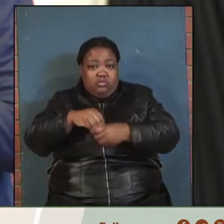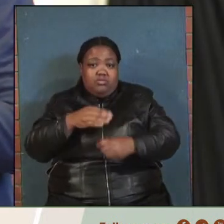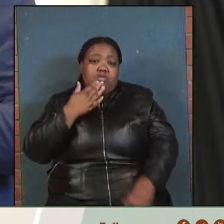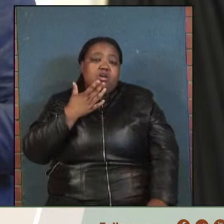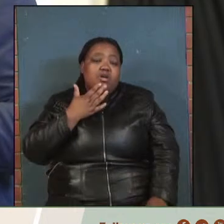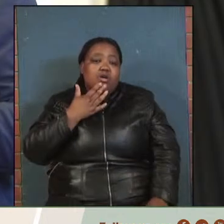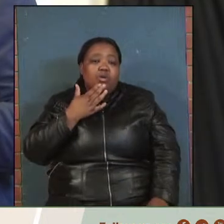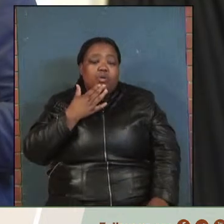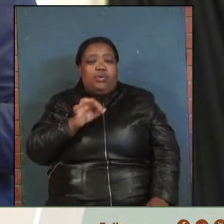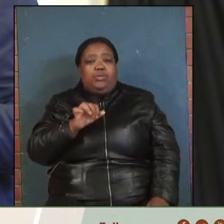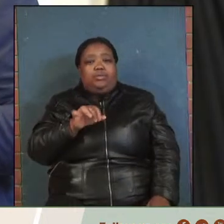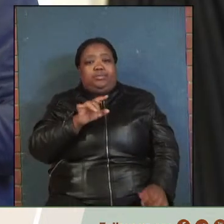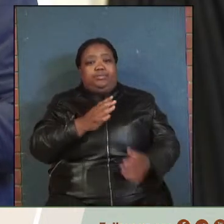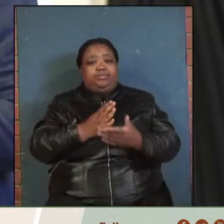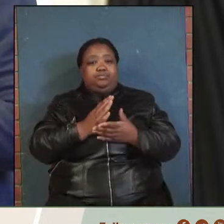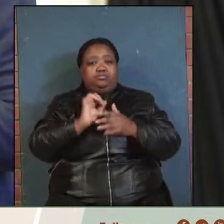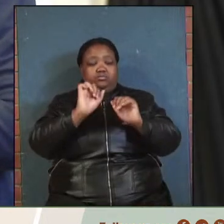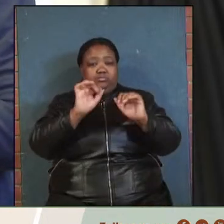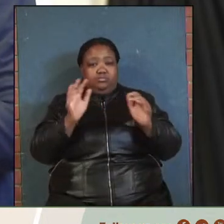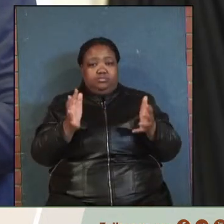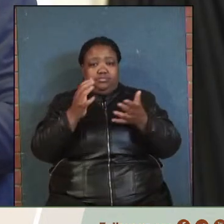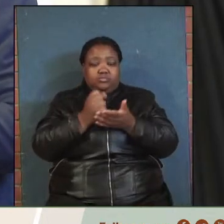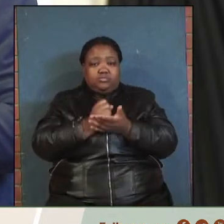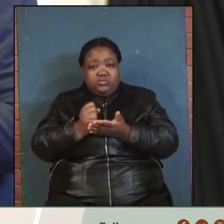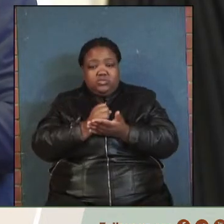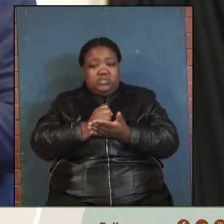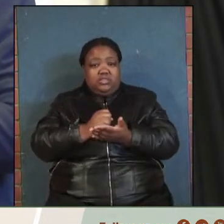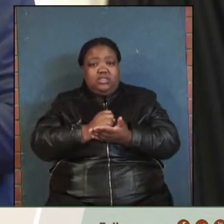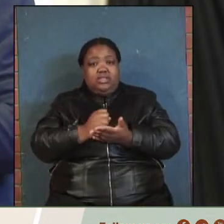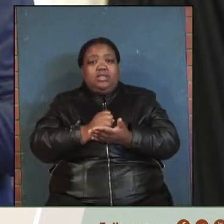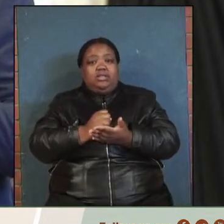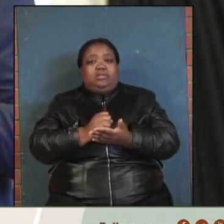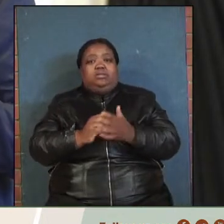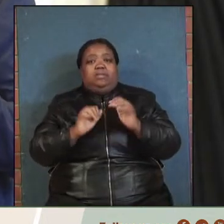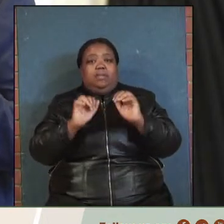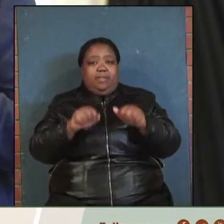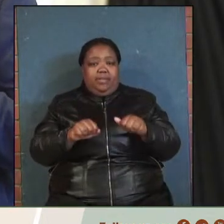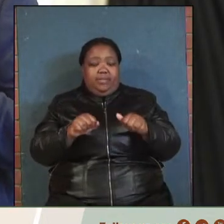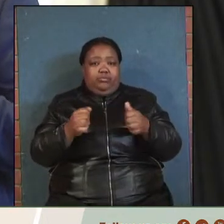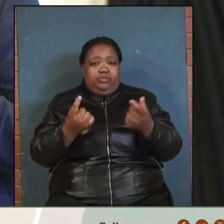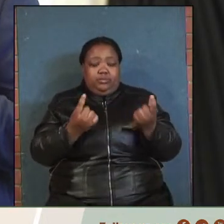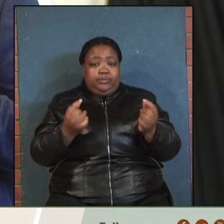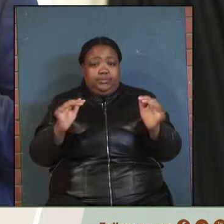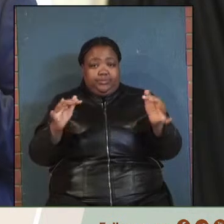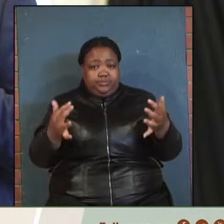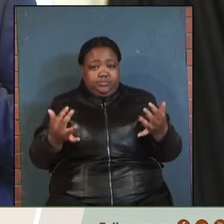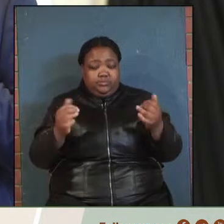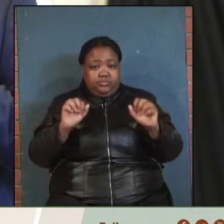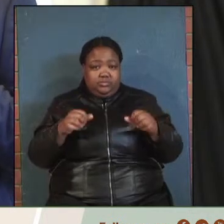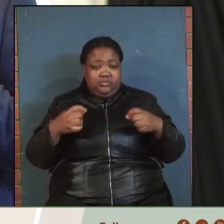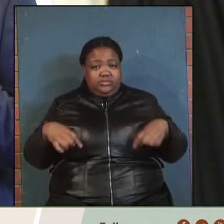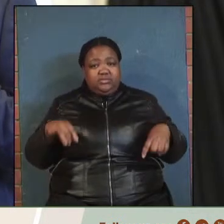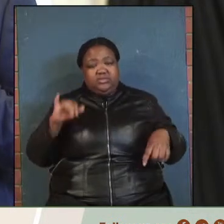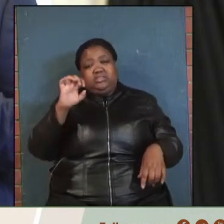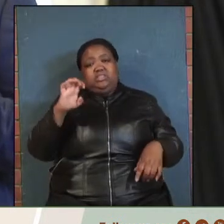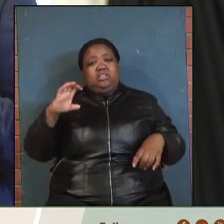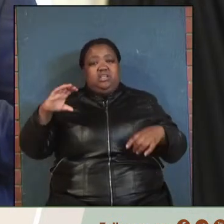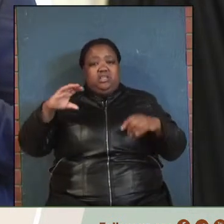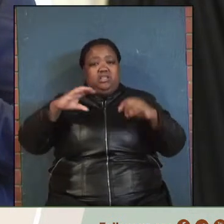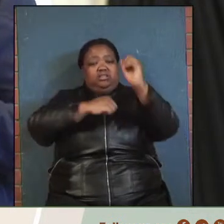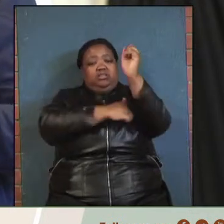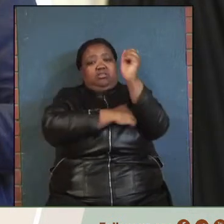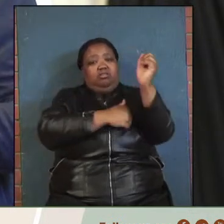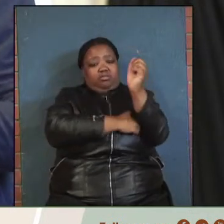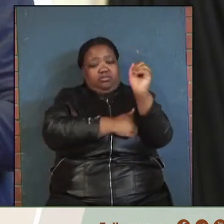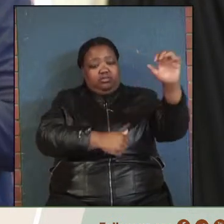Now, platforms to register and means to register. We have a network of IEC offices across the